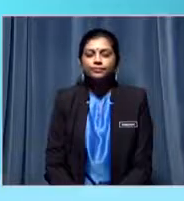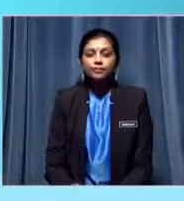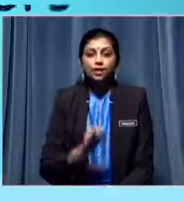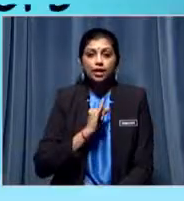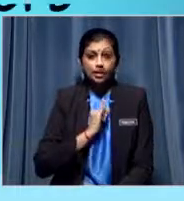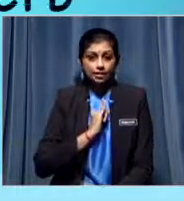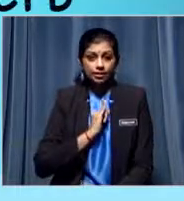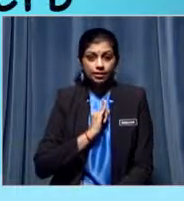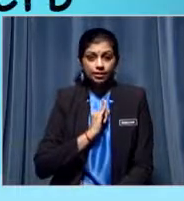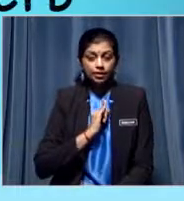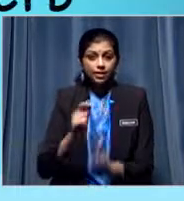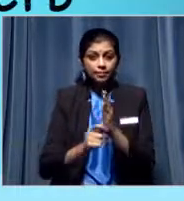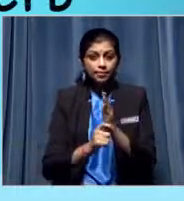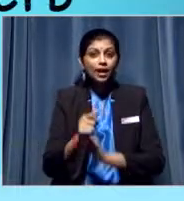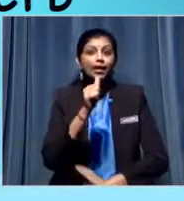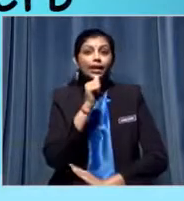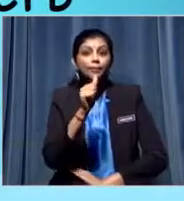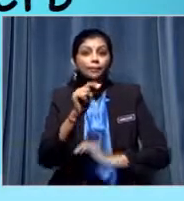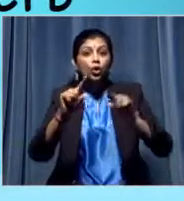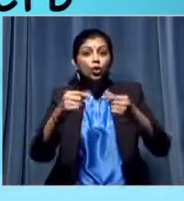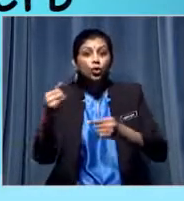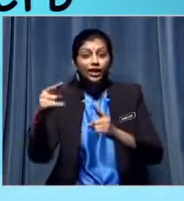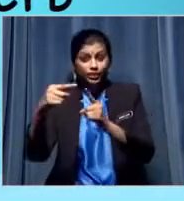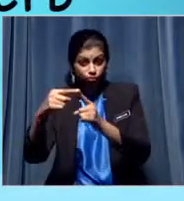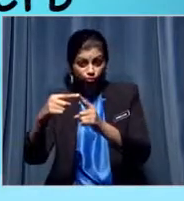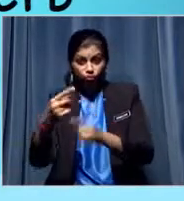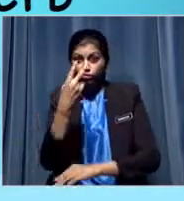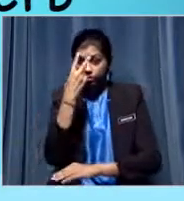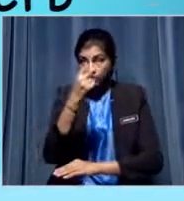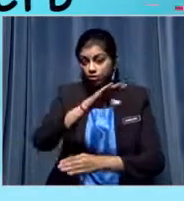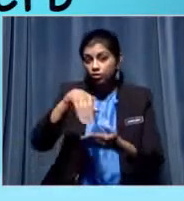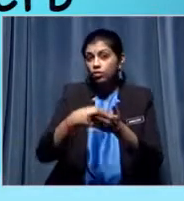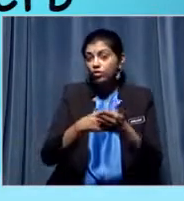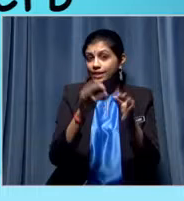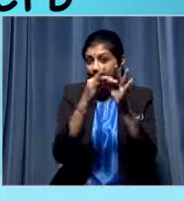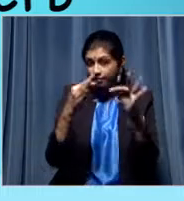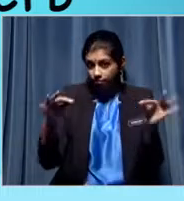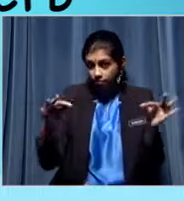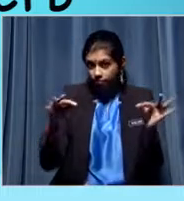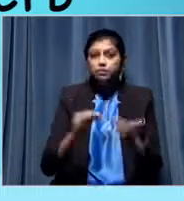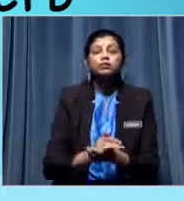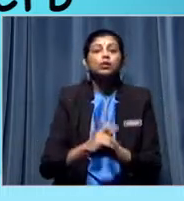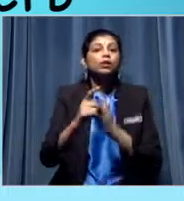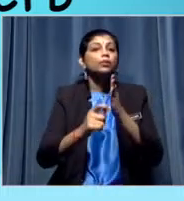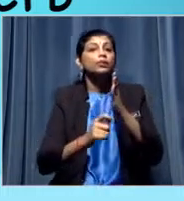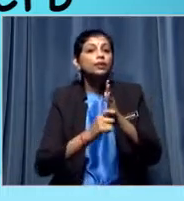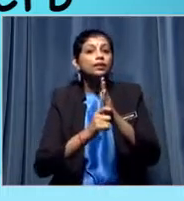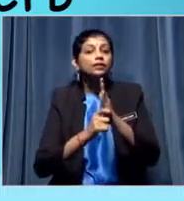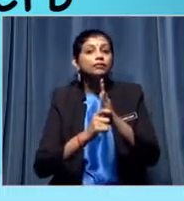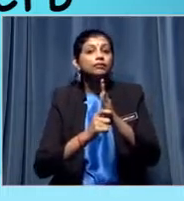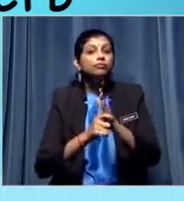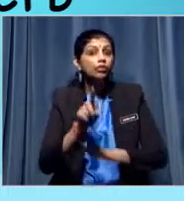I plus am going to plus verb. He, she, it or anything